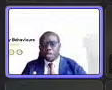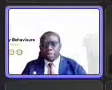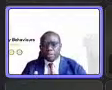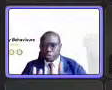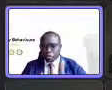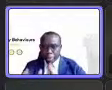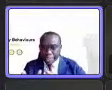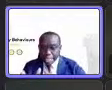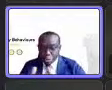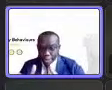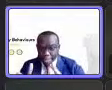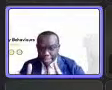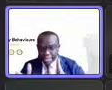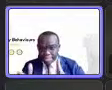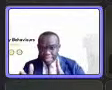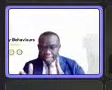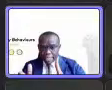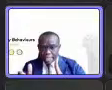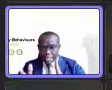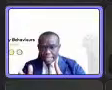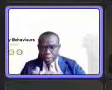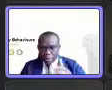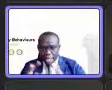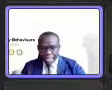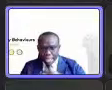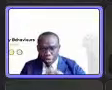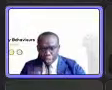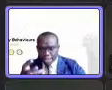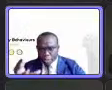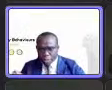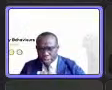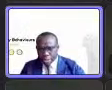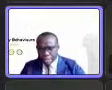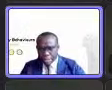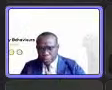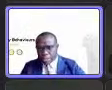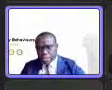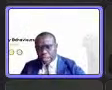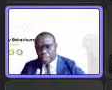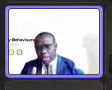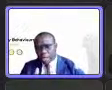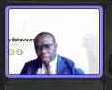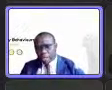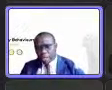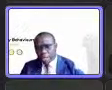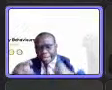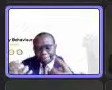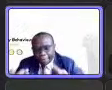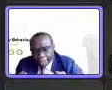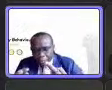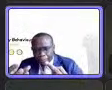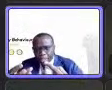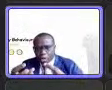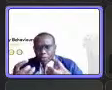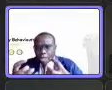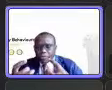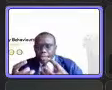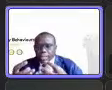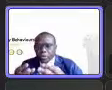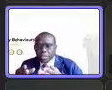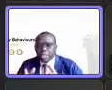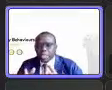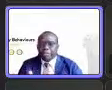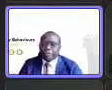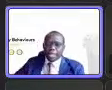when we talk about it, formulated in 2013. And the whole idea of Agenda 2063 was a reflection of